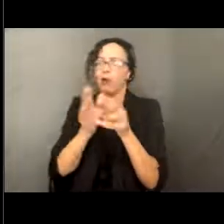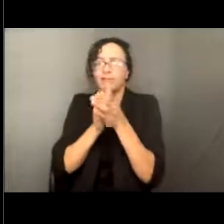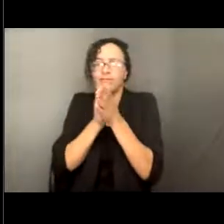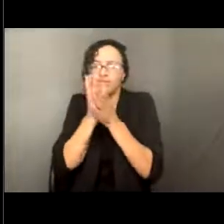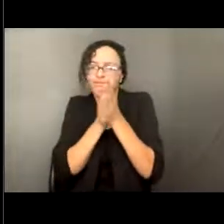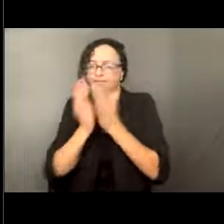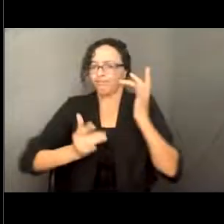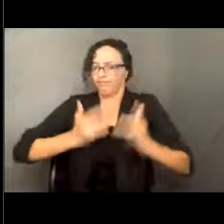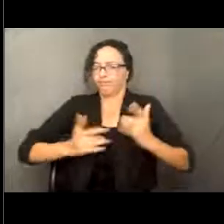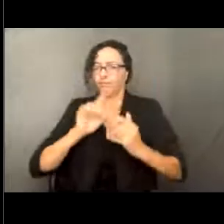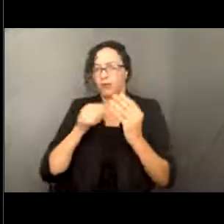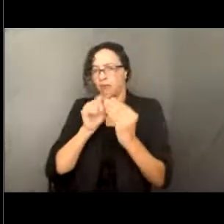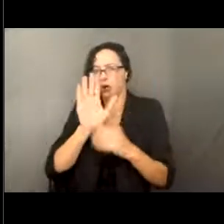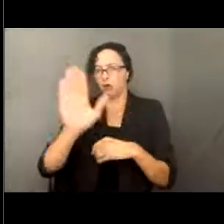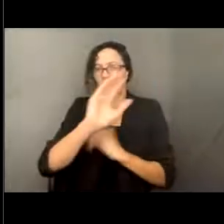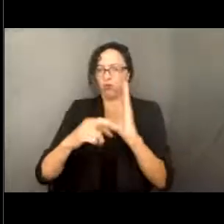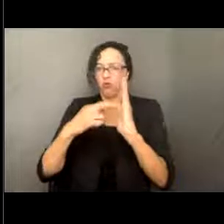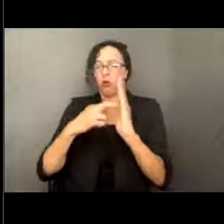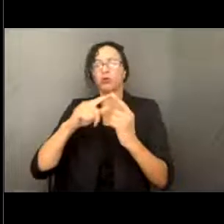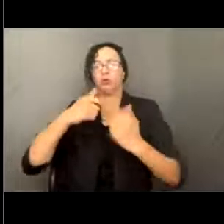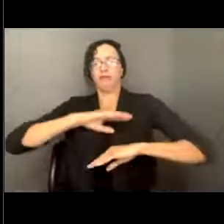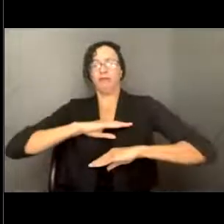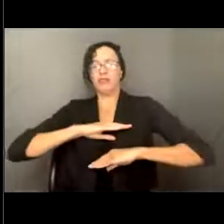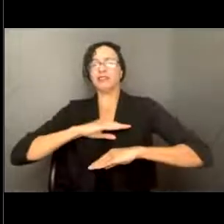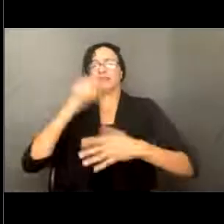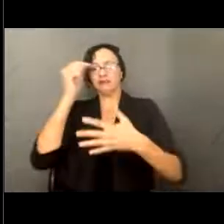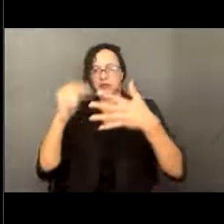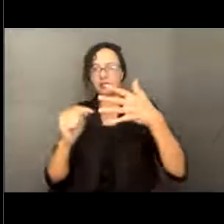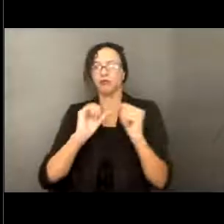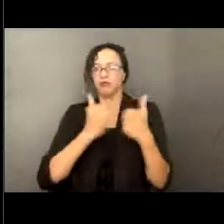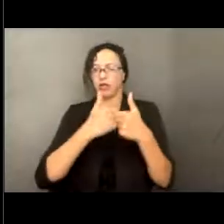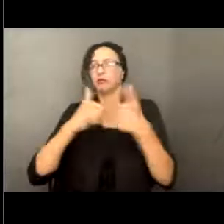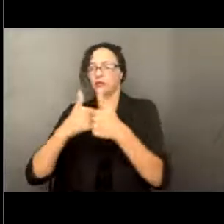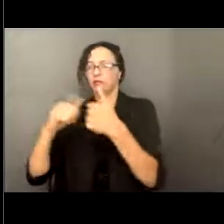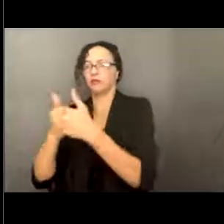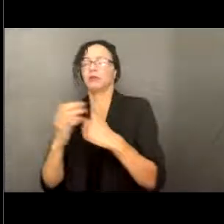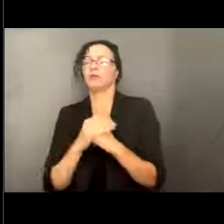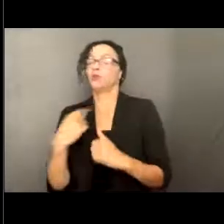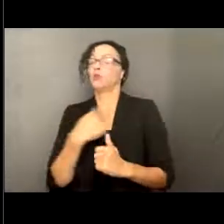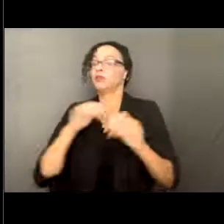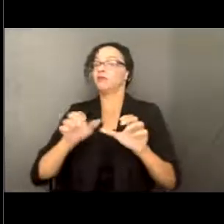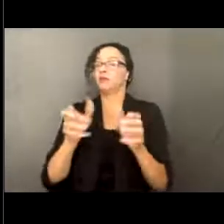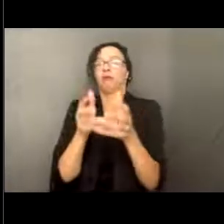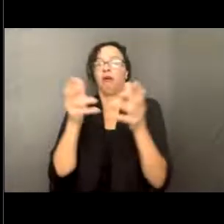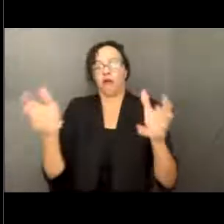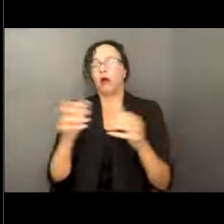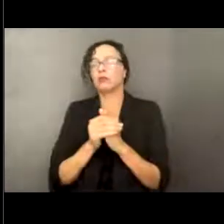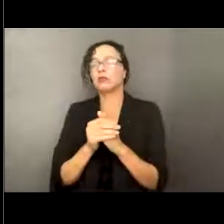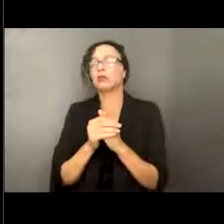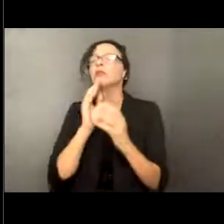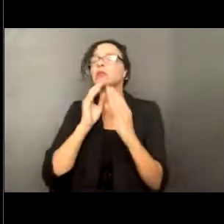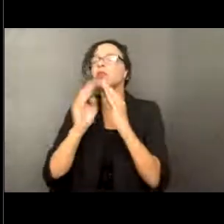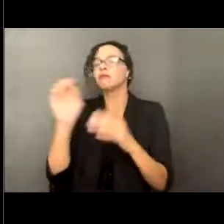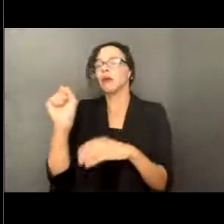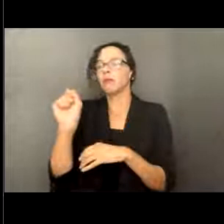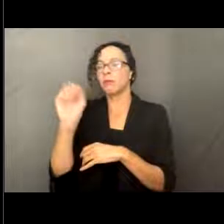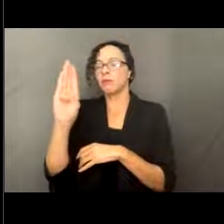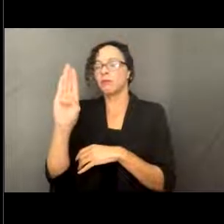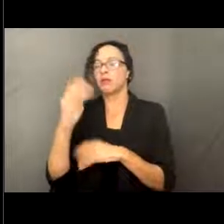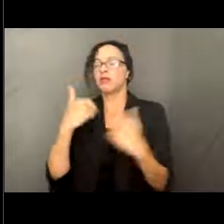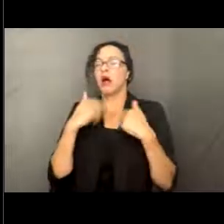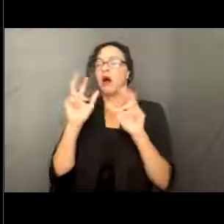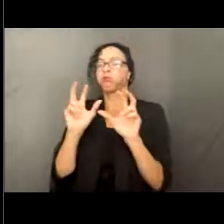those challenges. We have done a lot. The city of Santa Barbara has 13% of its housing stock in